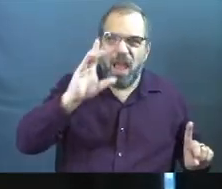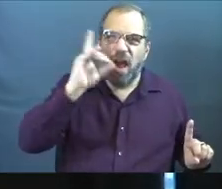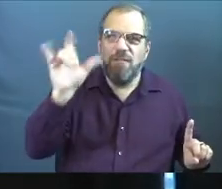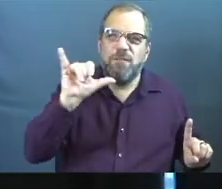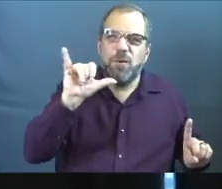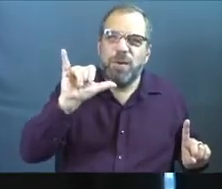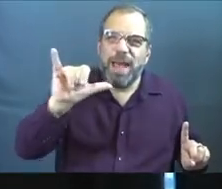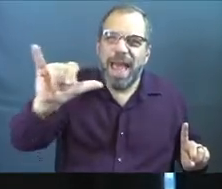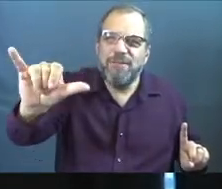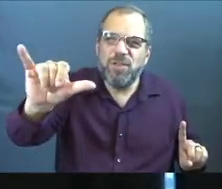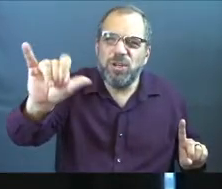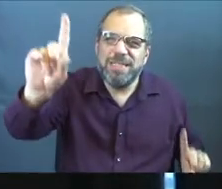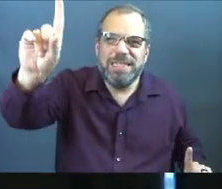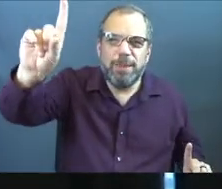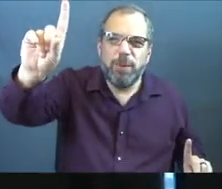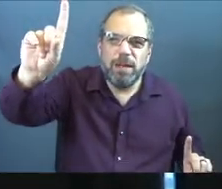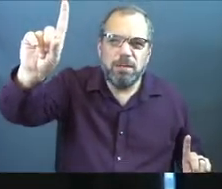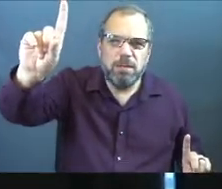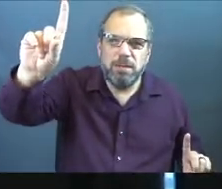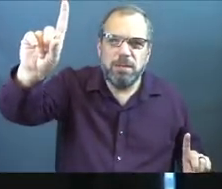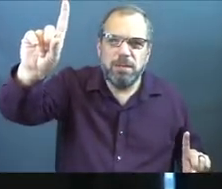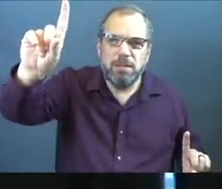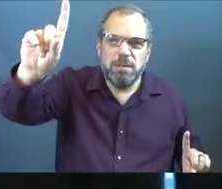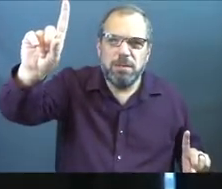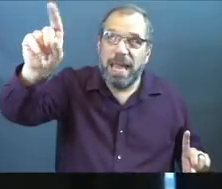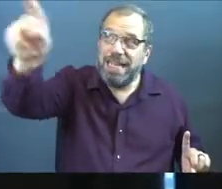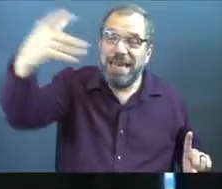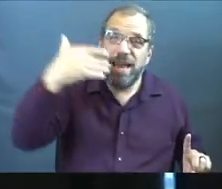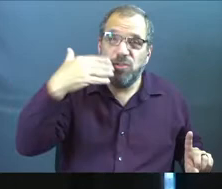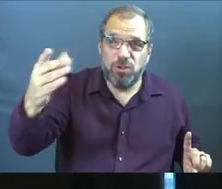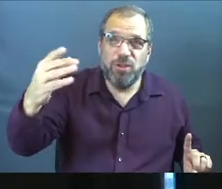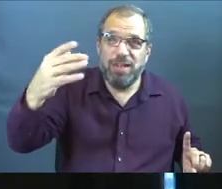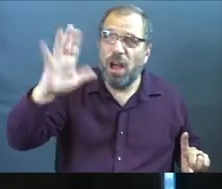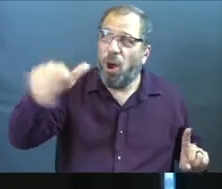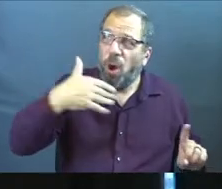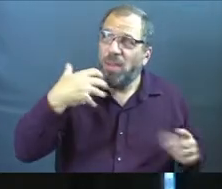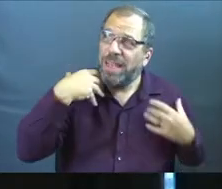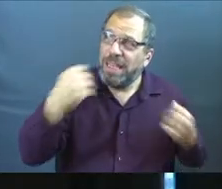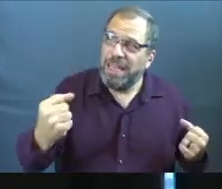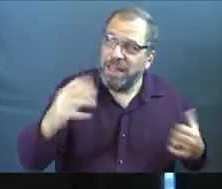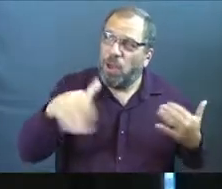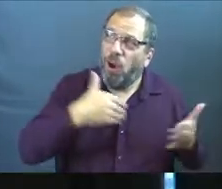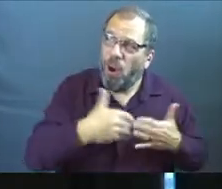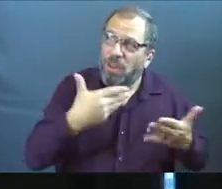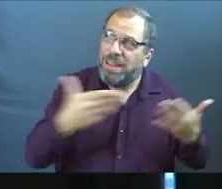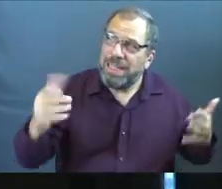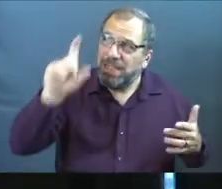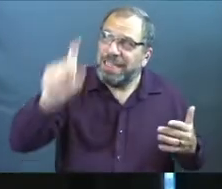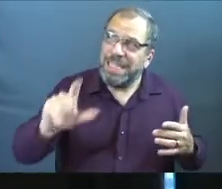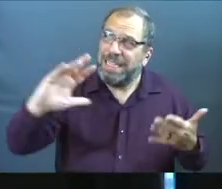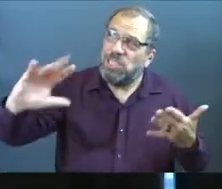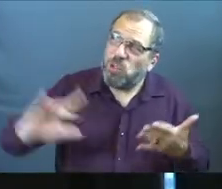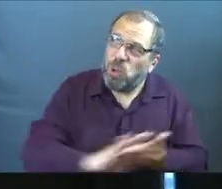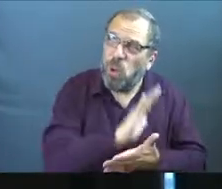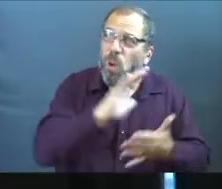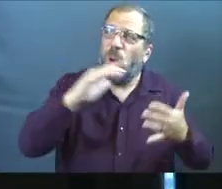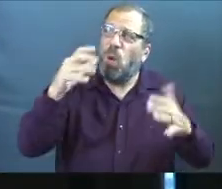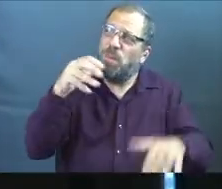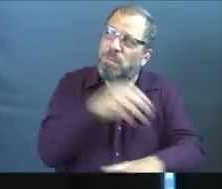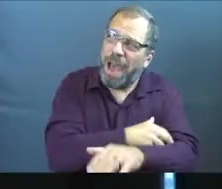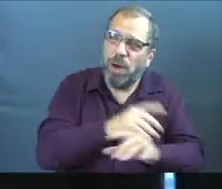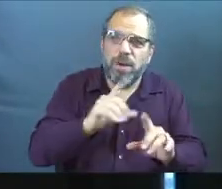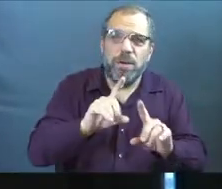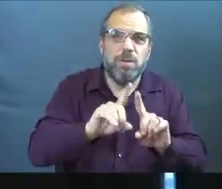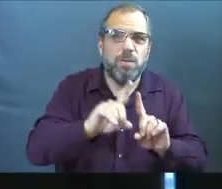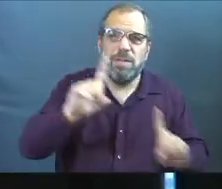from him, and what he has with him is all the good, all the healing, all the stuff that we need, his glorious